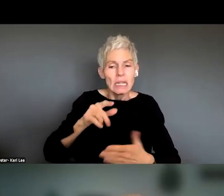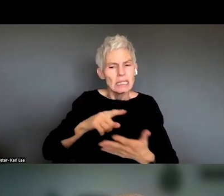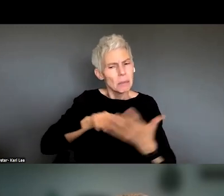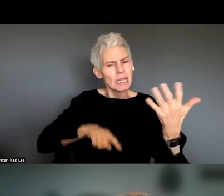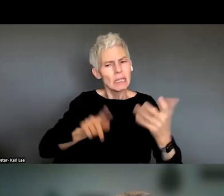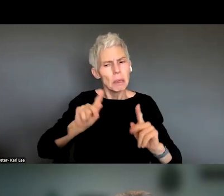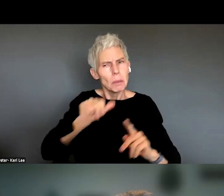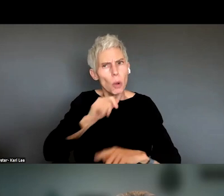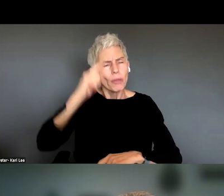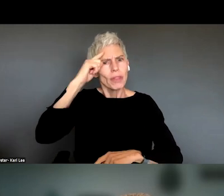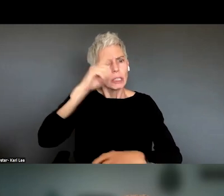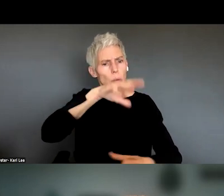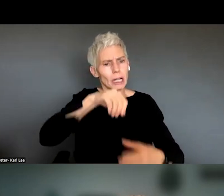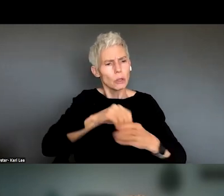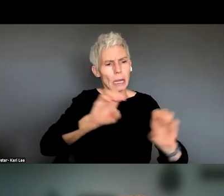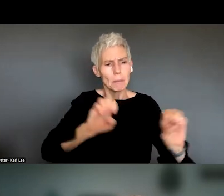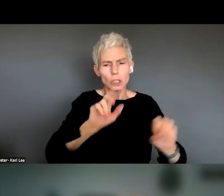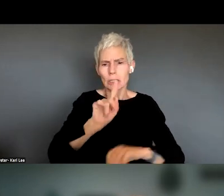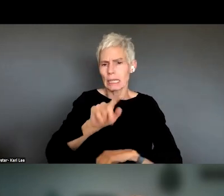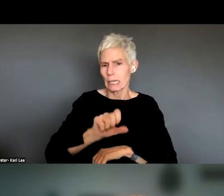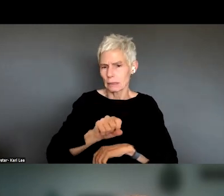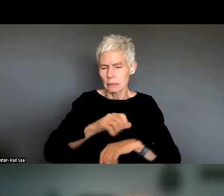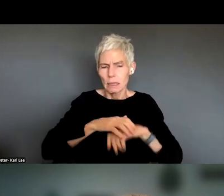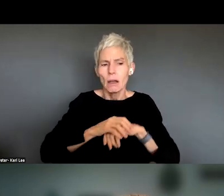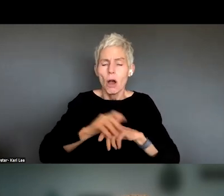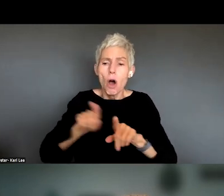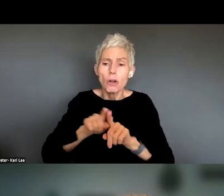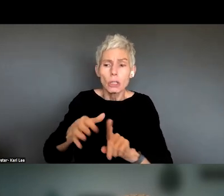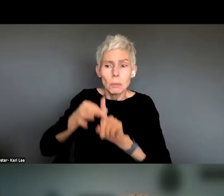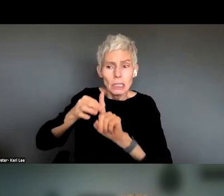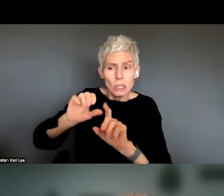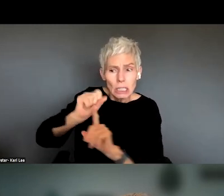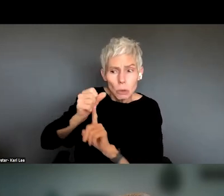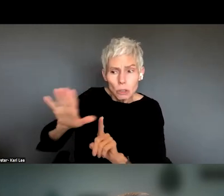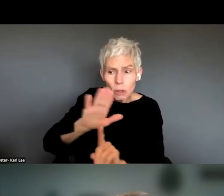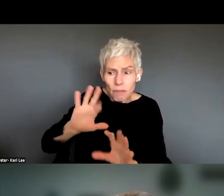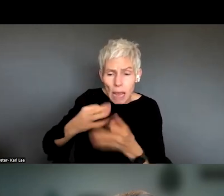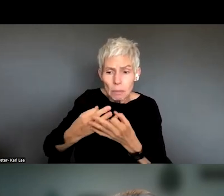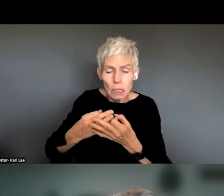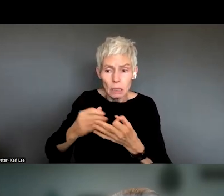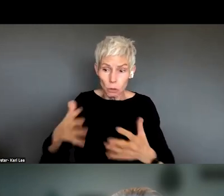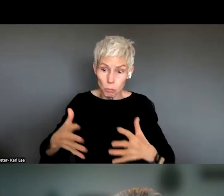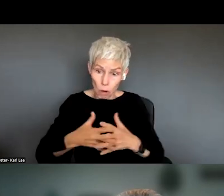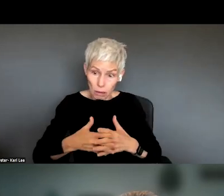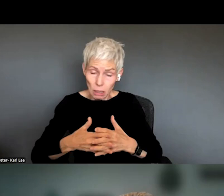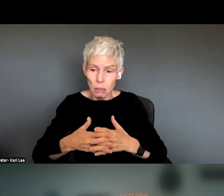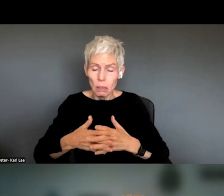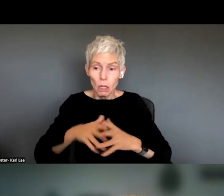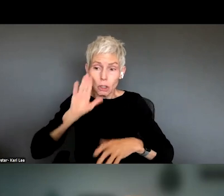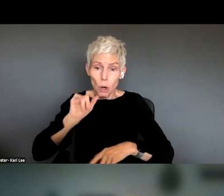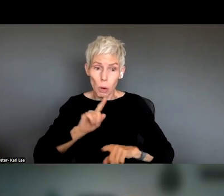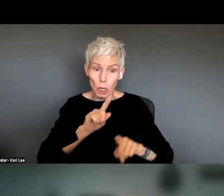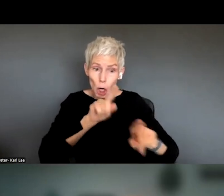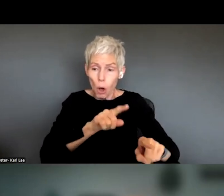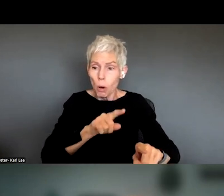And you want to consider special circumstances for you and your family. Are you pregnant? Will you know where to go if the hospital's closed